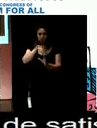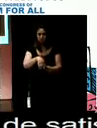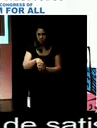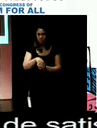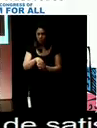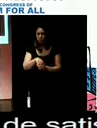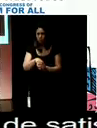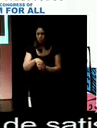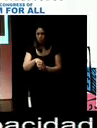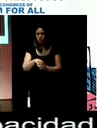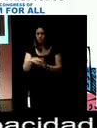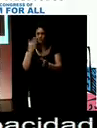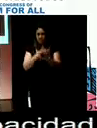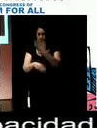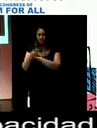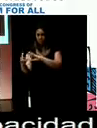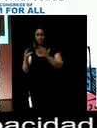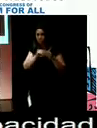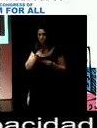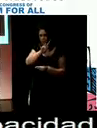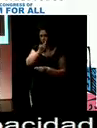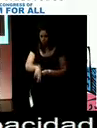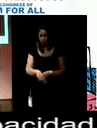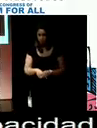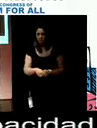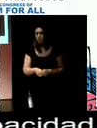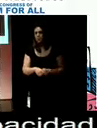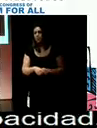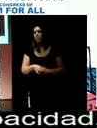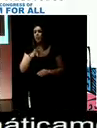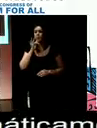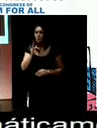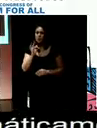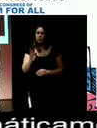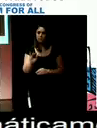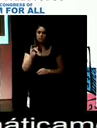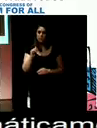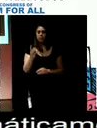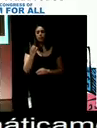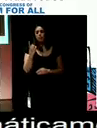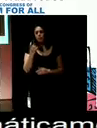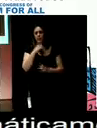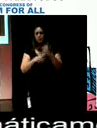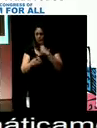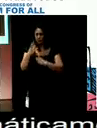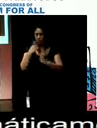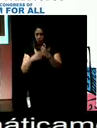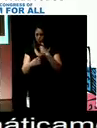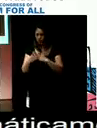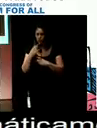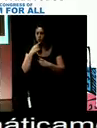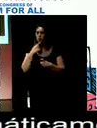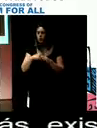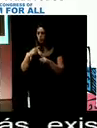because the offer does not include a universal accessibility system. There is a lack of